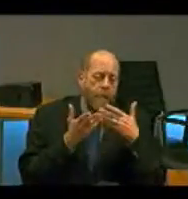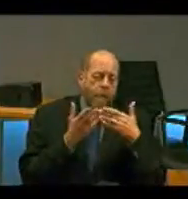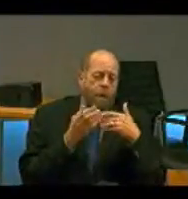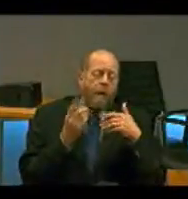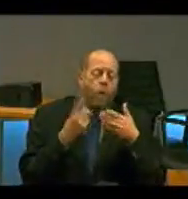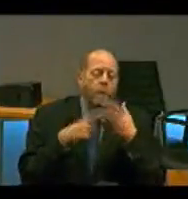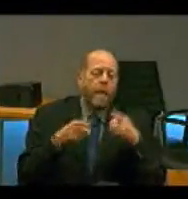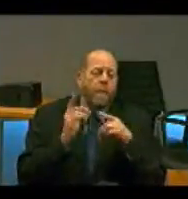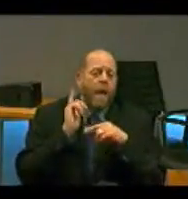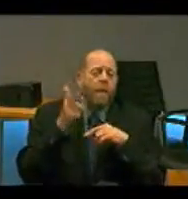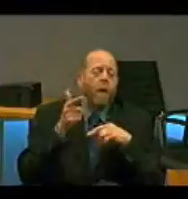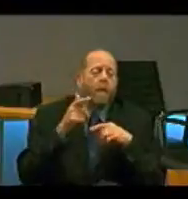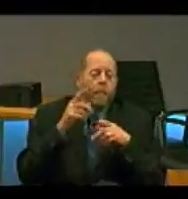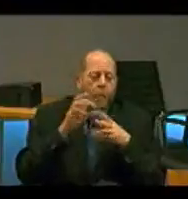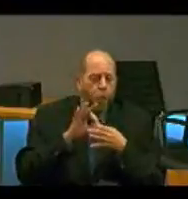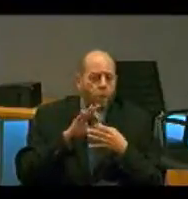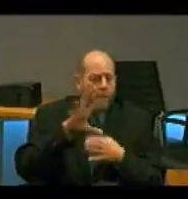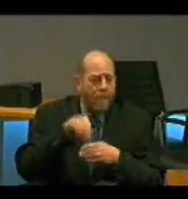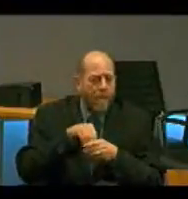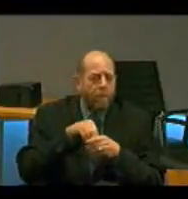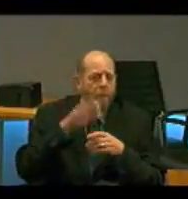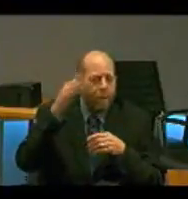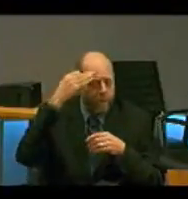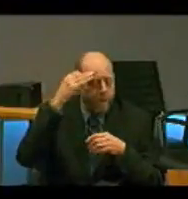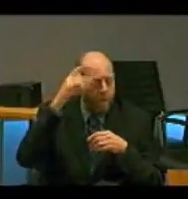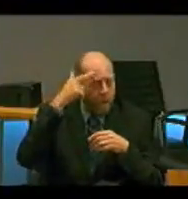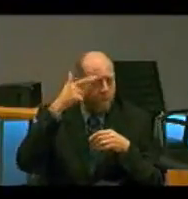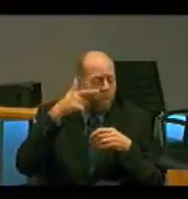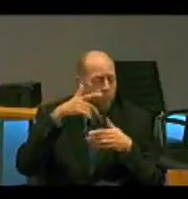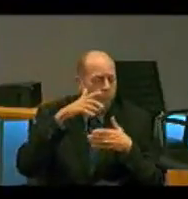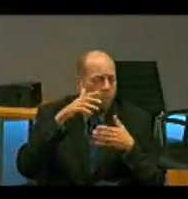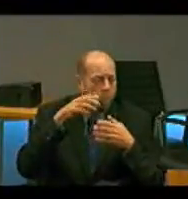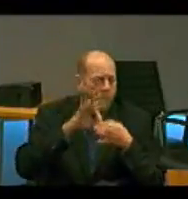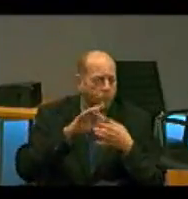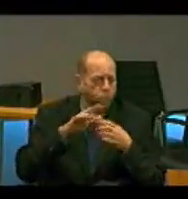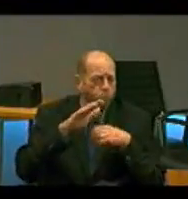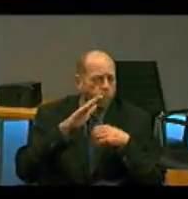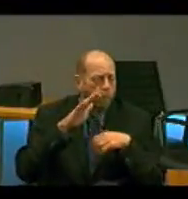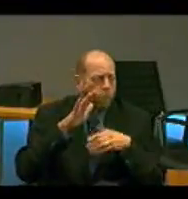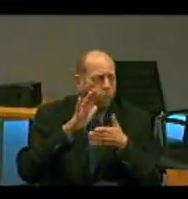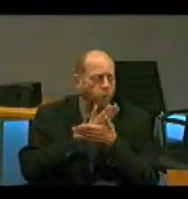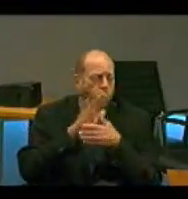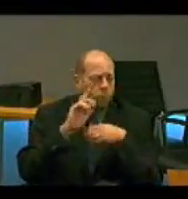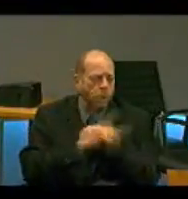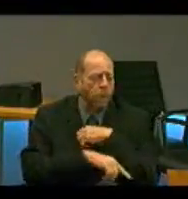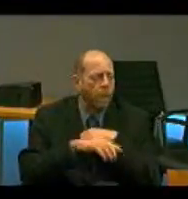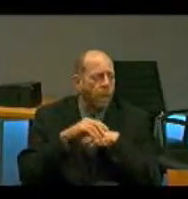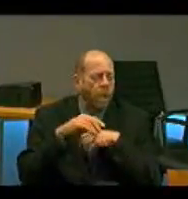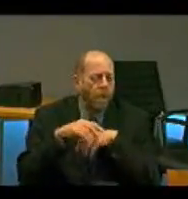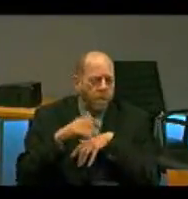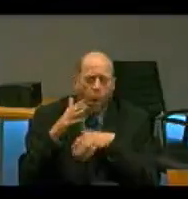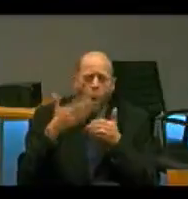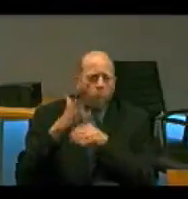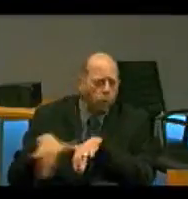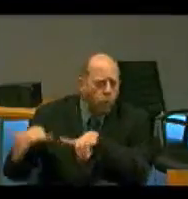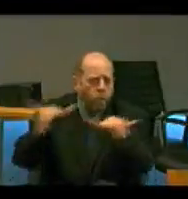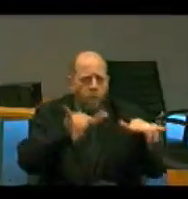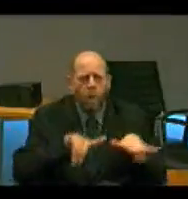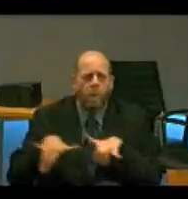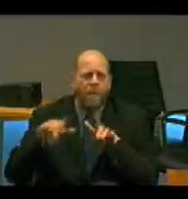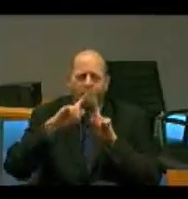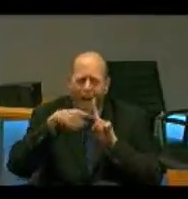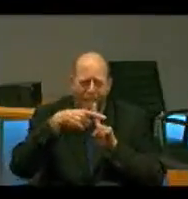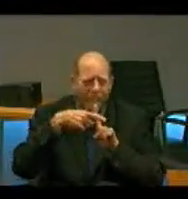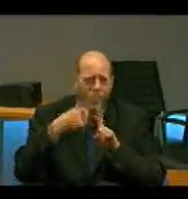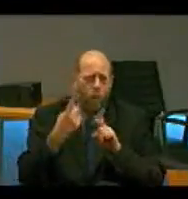terms of the engagement by the federal government on school discipline is that it has been a almost uniformly positive one in terms